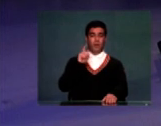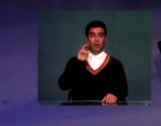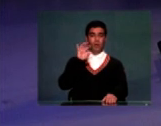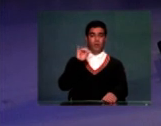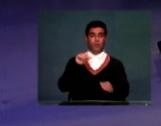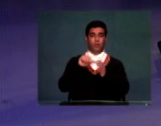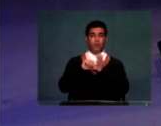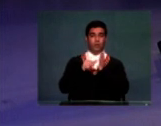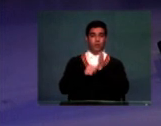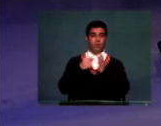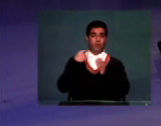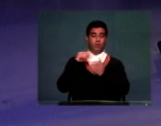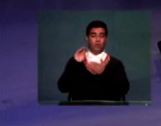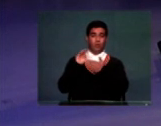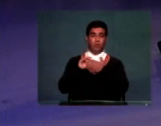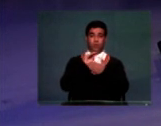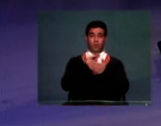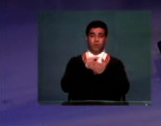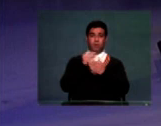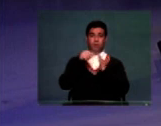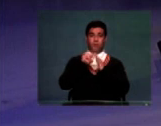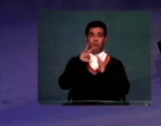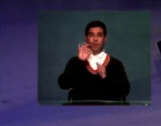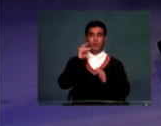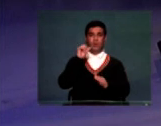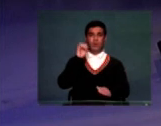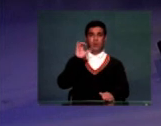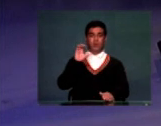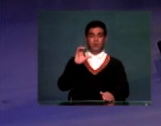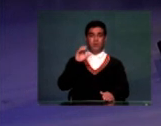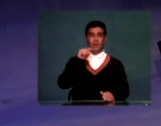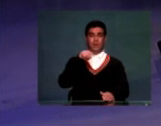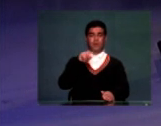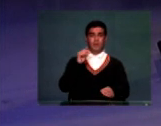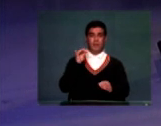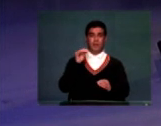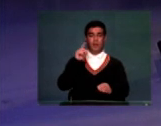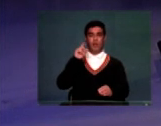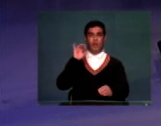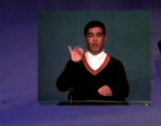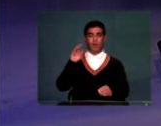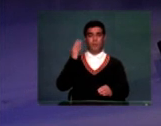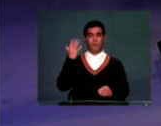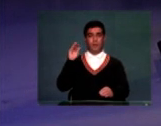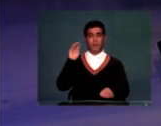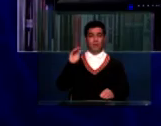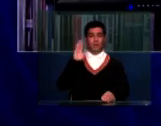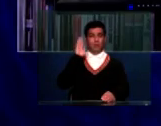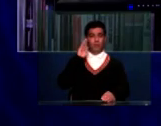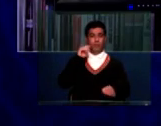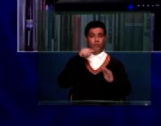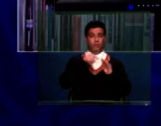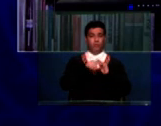16 sonini qo'yib olsak, reaksiya natijasida marganez xloridi oldiga 2, xlor molekulasi oldiga 5, suvni